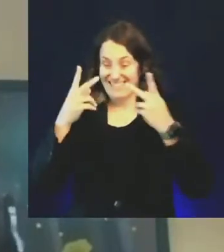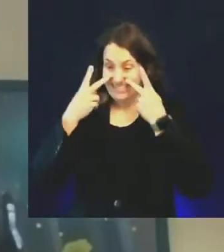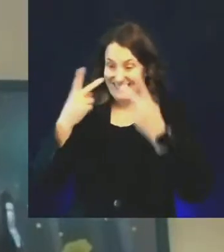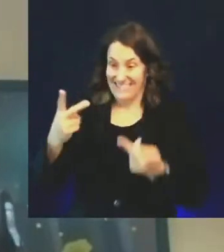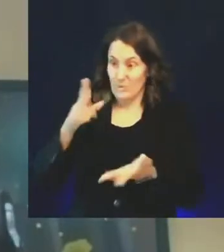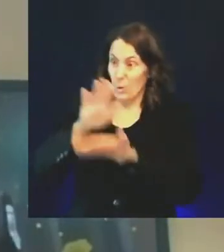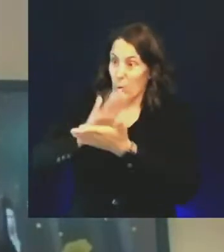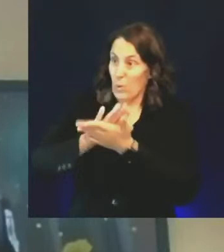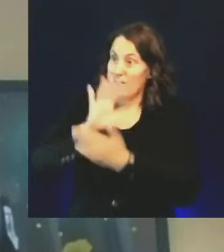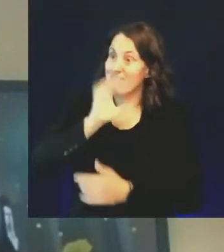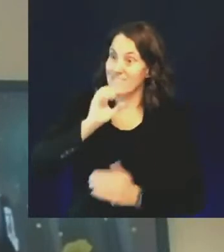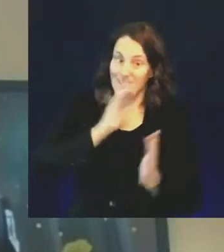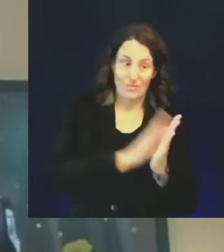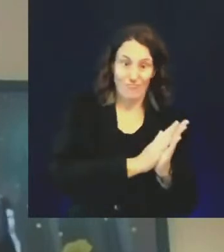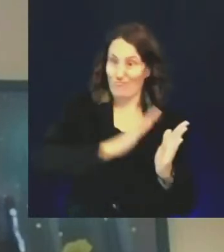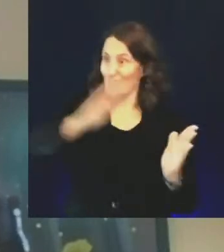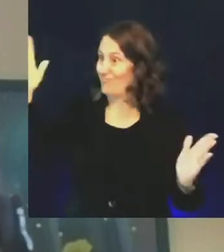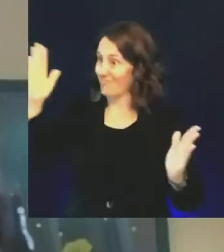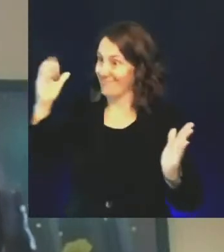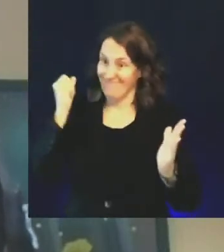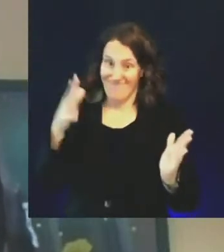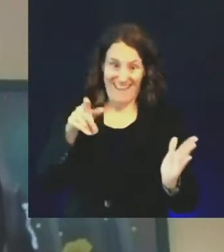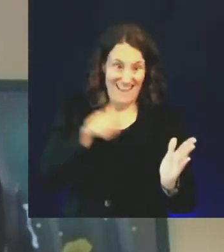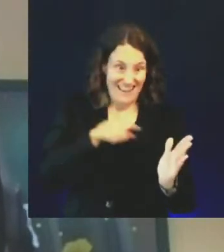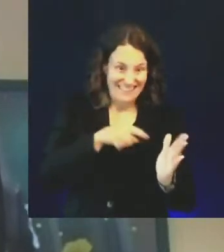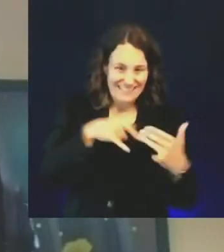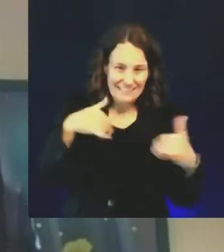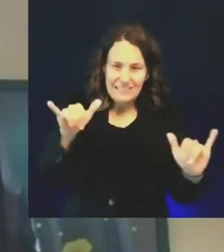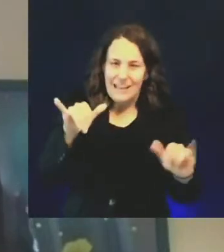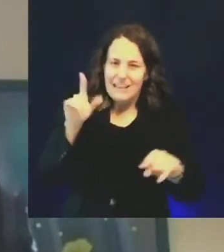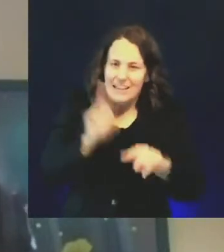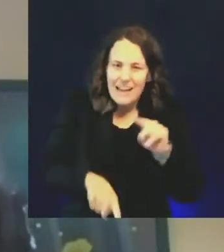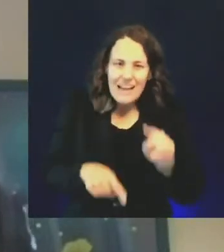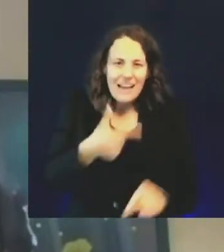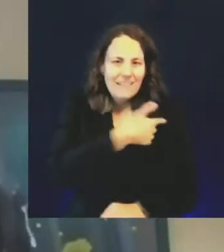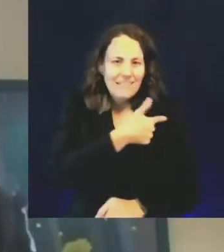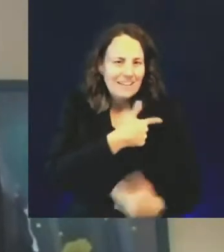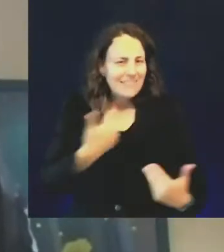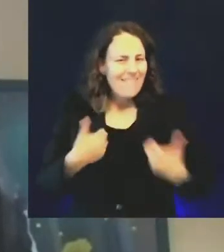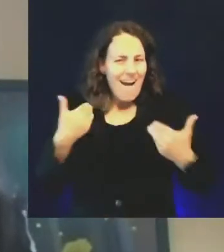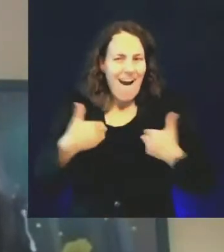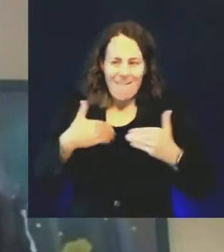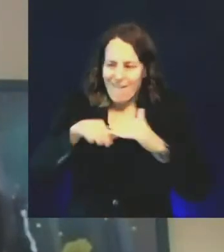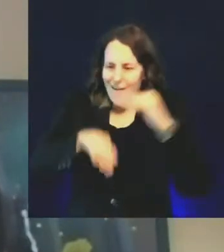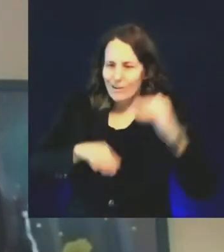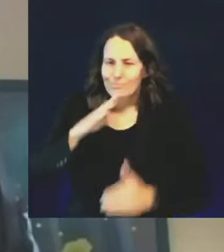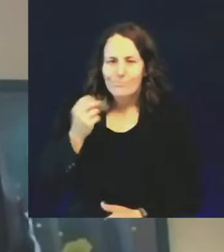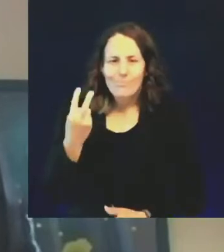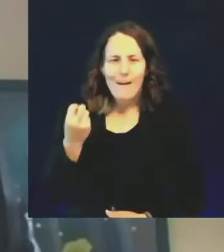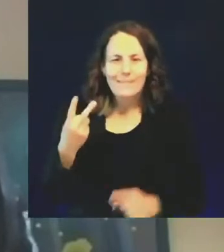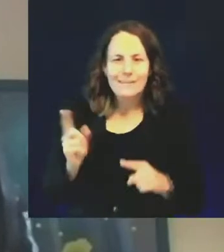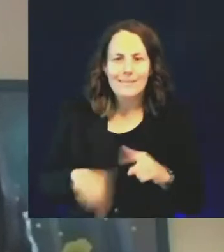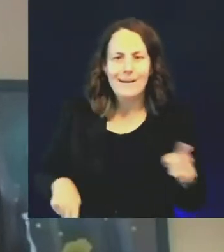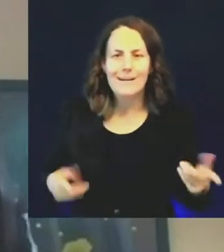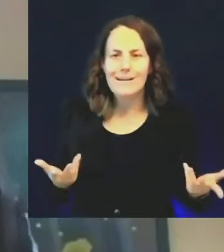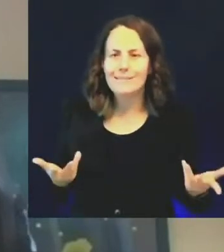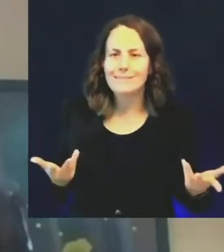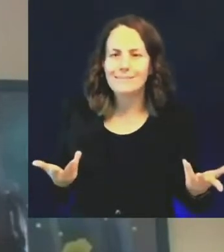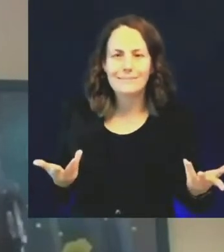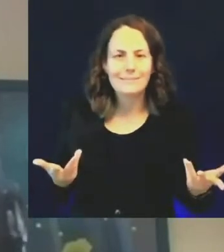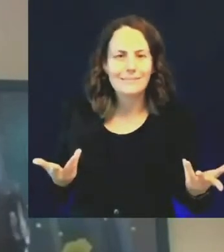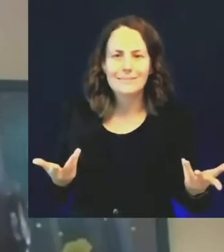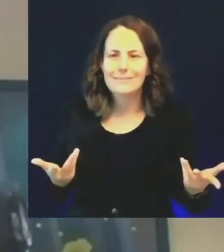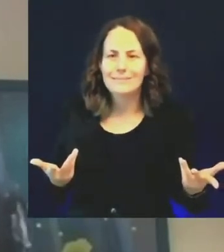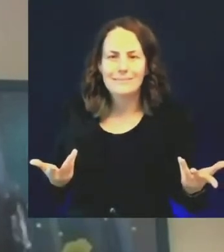Dr. Westergaard and others in the department did, about the increasing rate of respiratory illness,